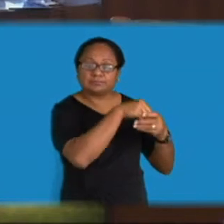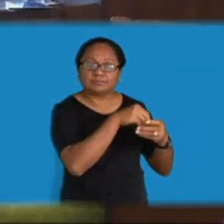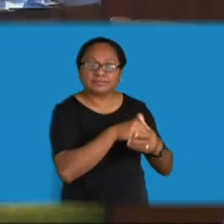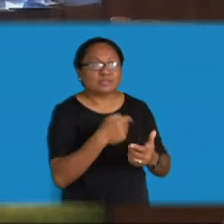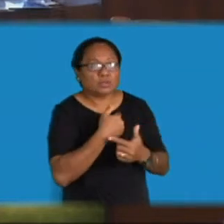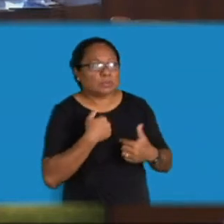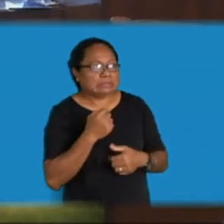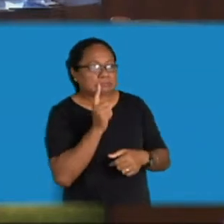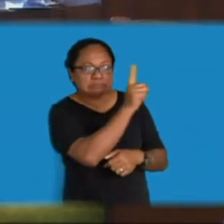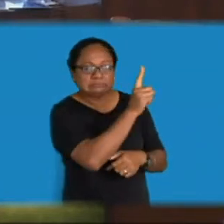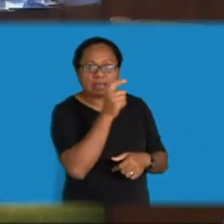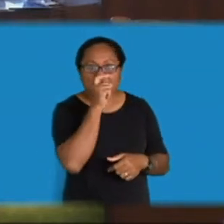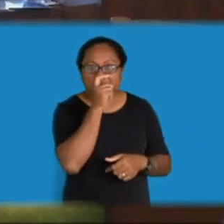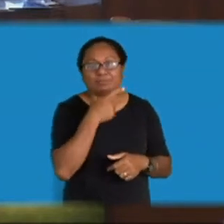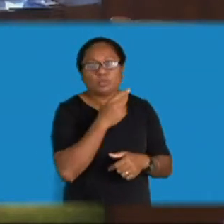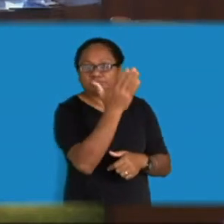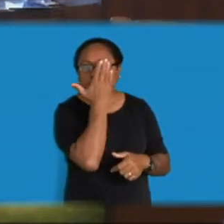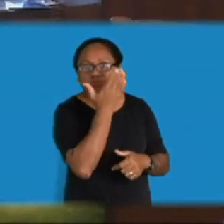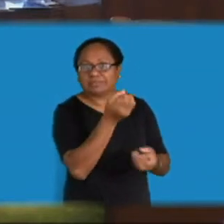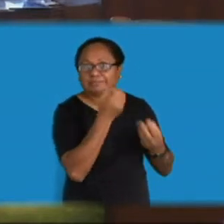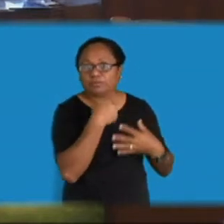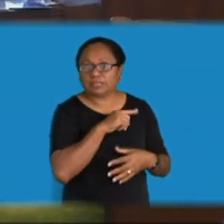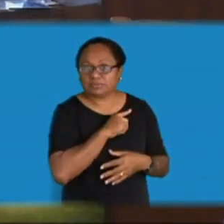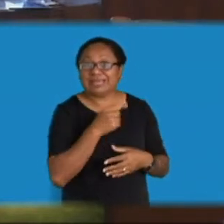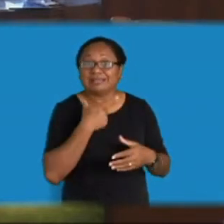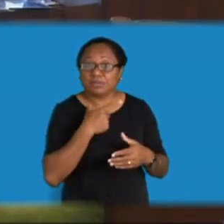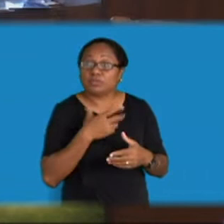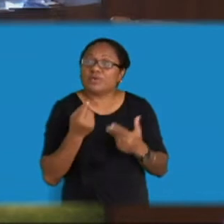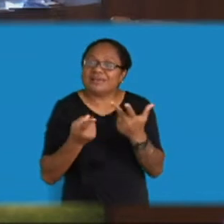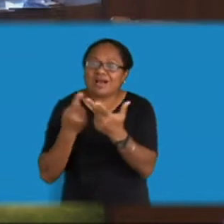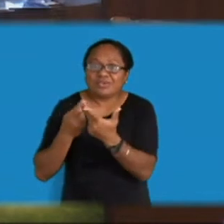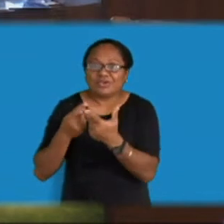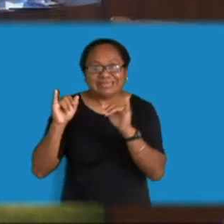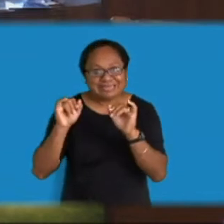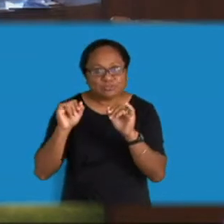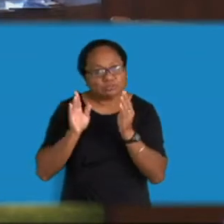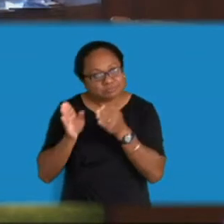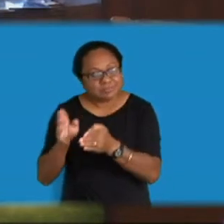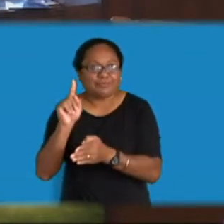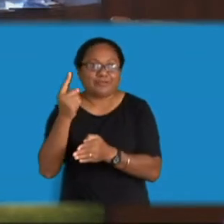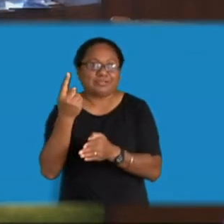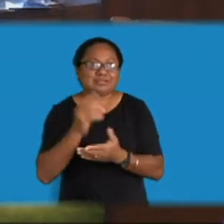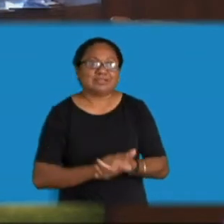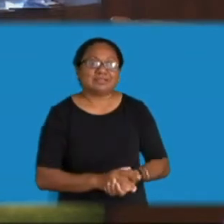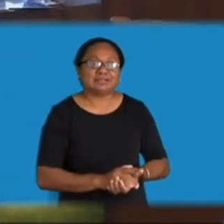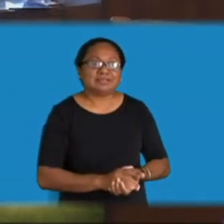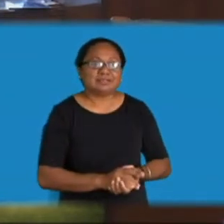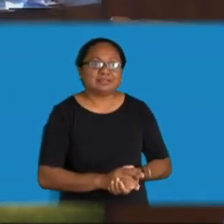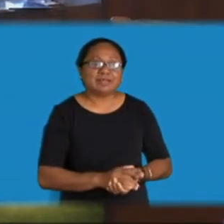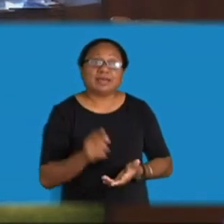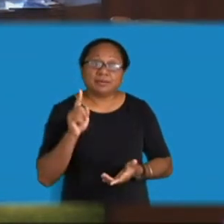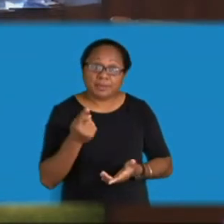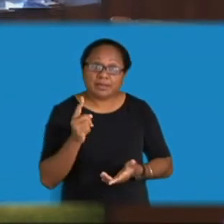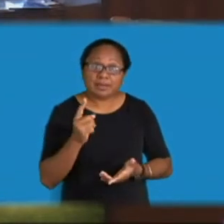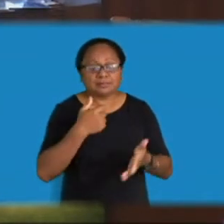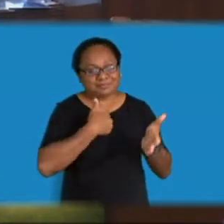out late and clashed with some of the important issues, national issues that were confirmed way back. However, Madam Speaker, I had